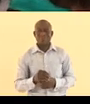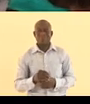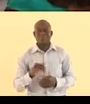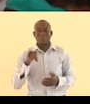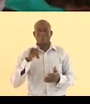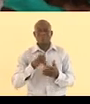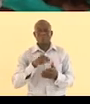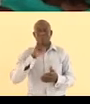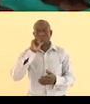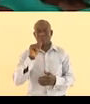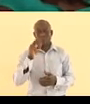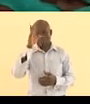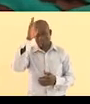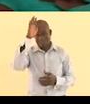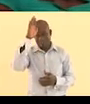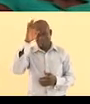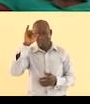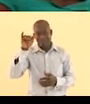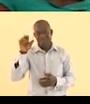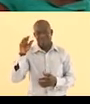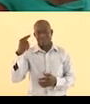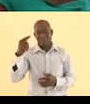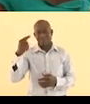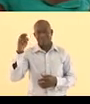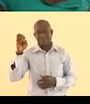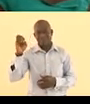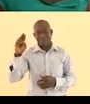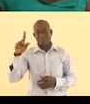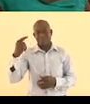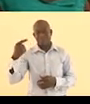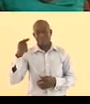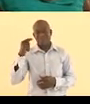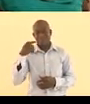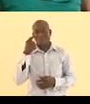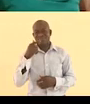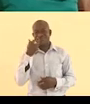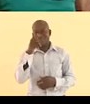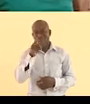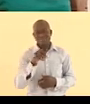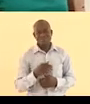It is not Father George who is saying it. Say, tell your neighbor.